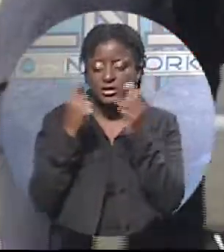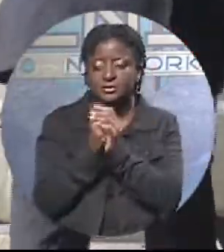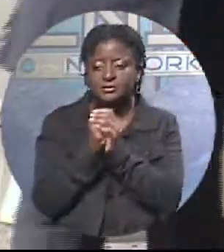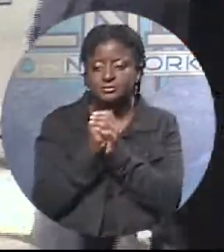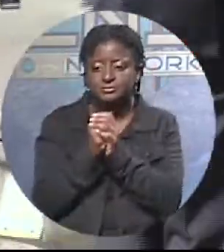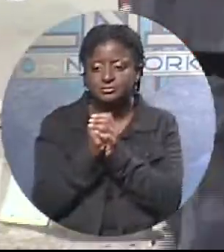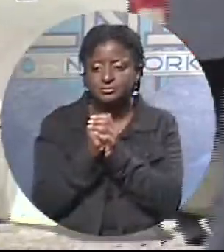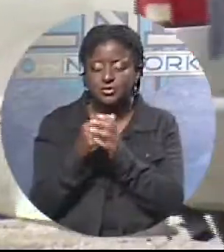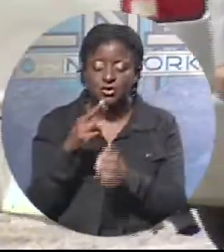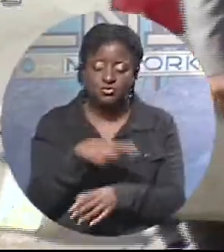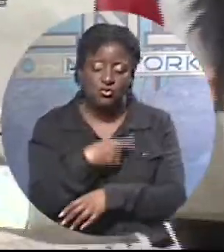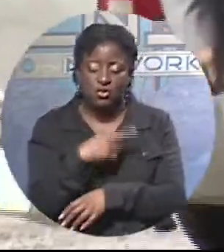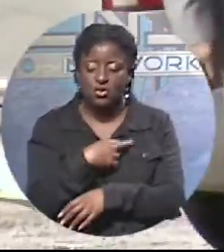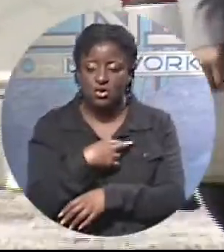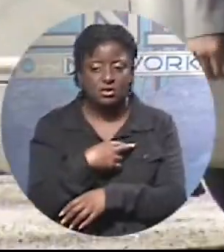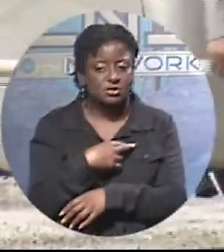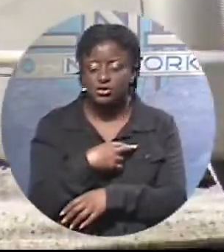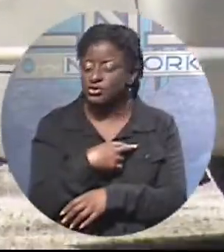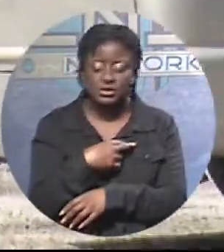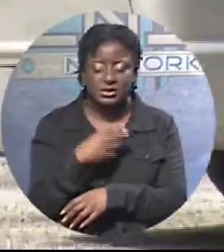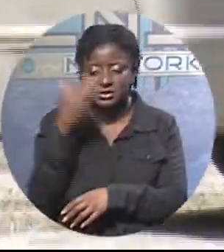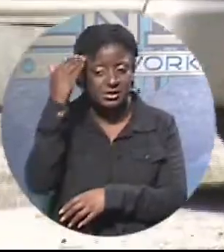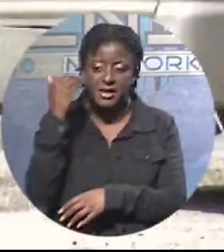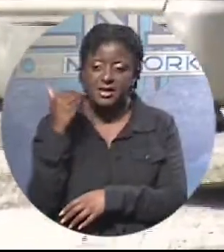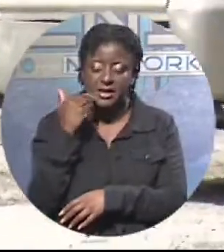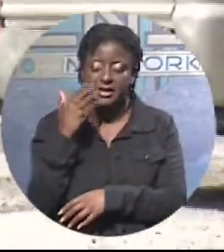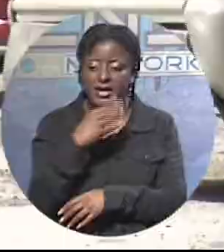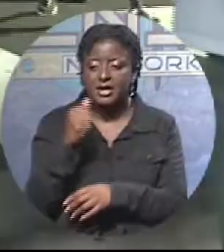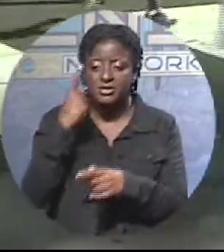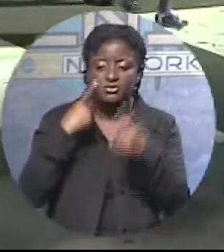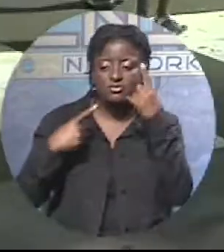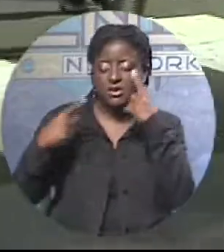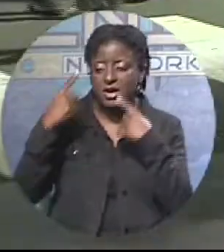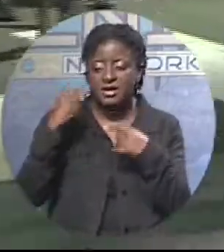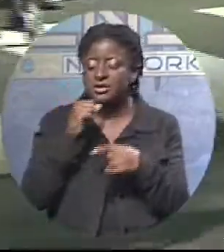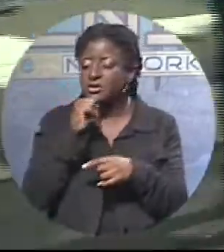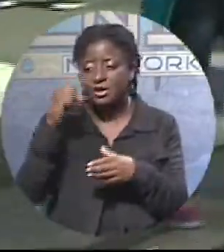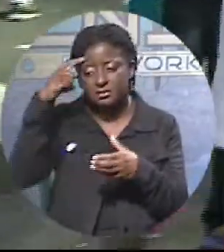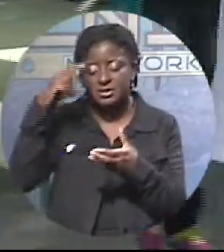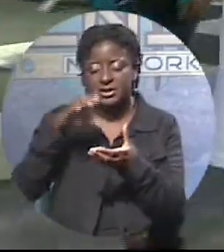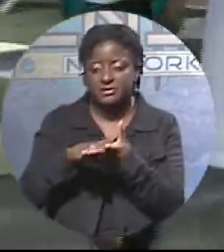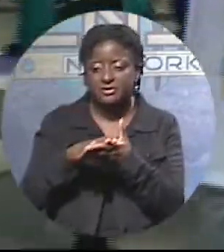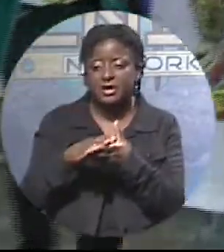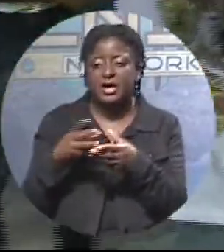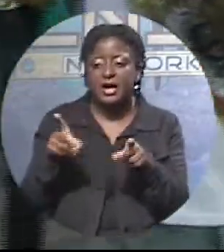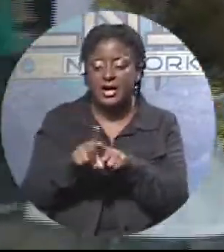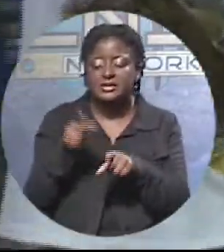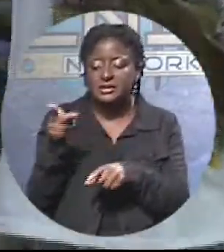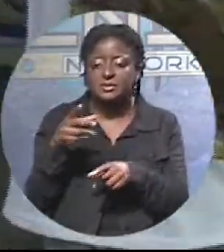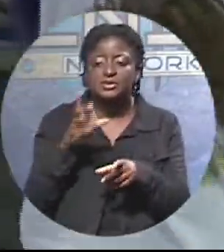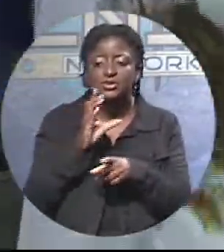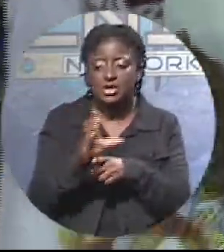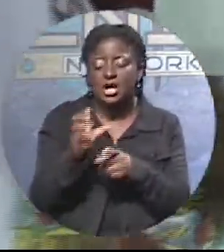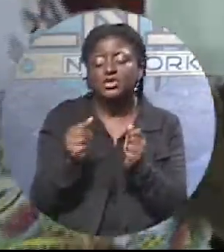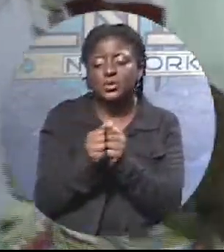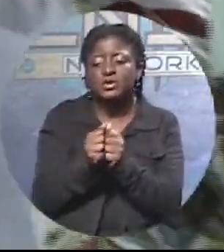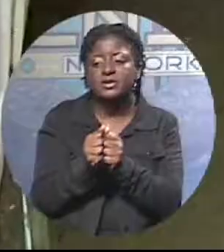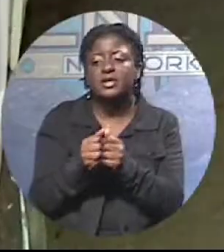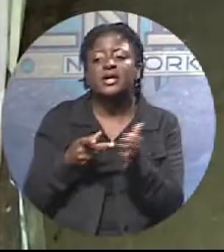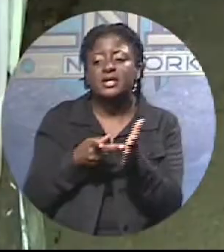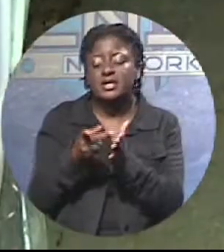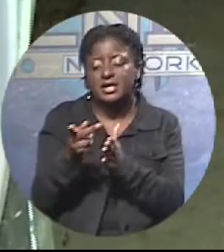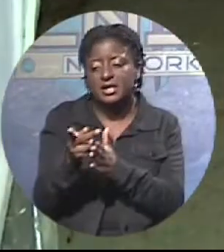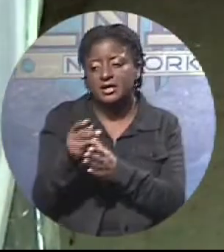and cried throughout the arraignment as Chief Magistrate Joyanne Ferguson Pratt charged him with killing Shaquille DeMerritt, Claudazino